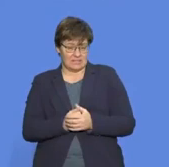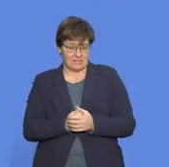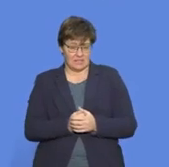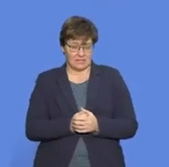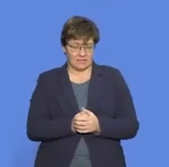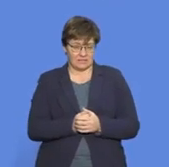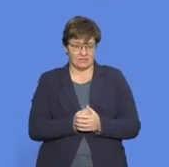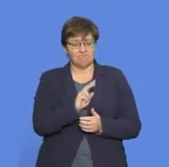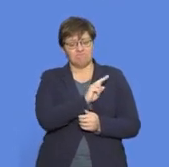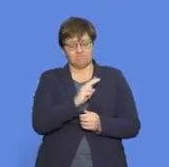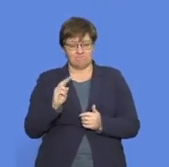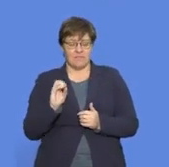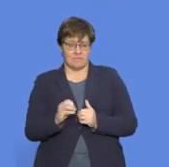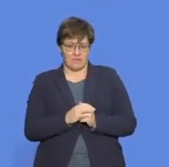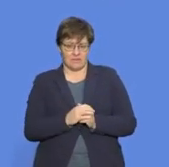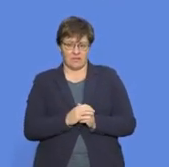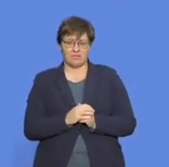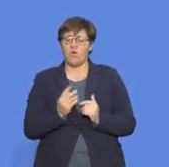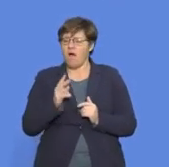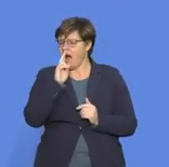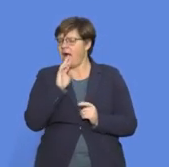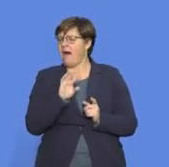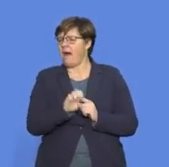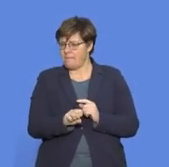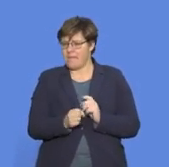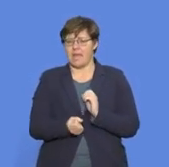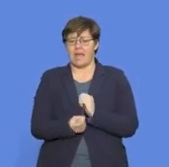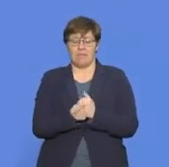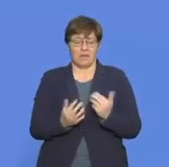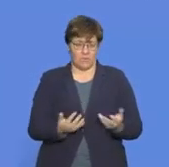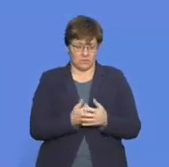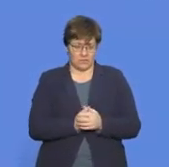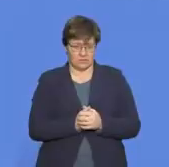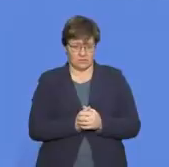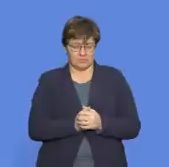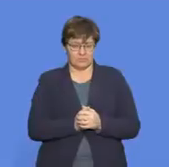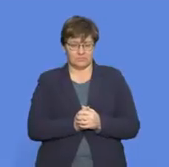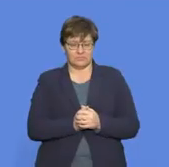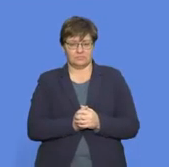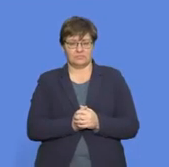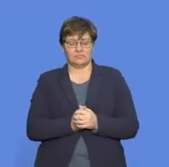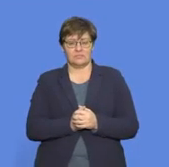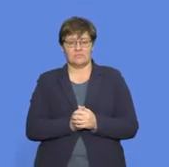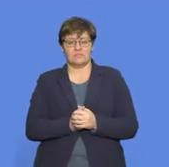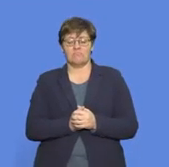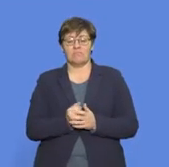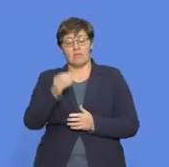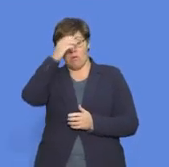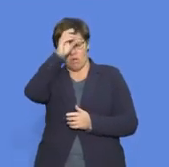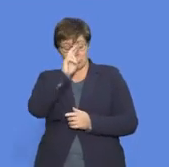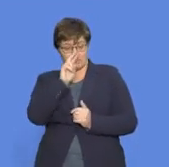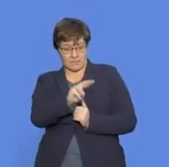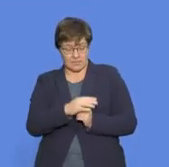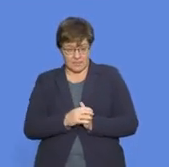this evolution, and we can see really nicely how it does take place. Okay, so let's have a look at the